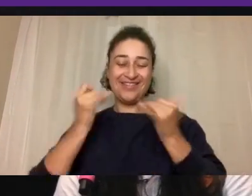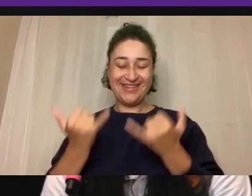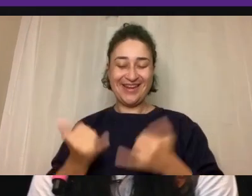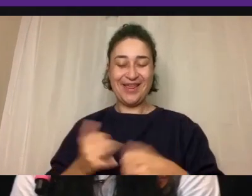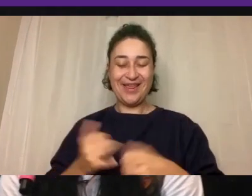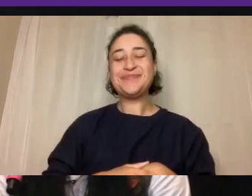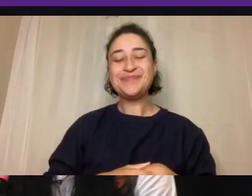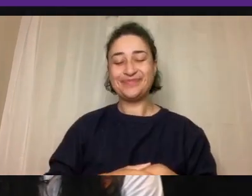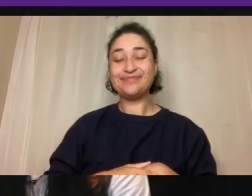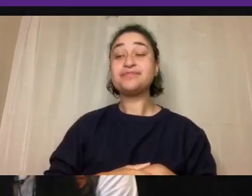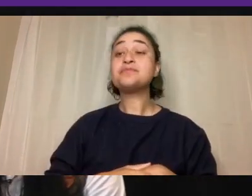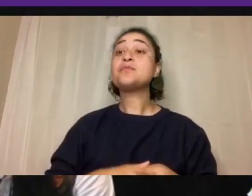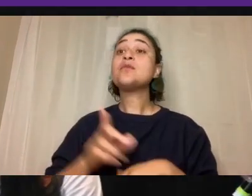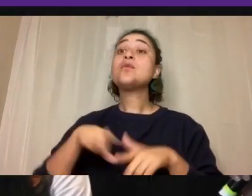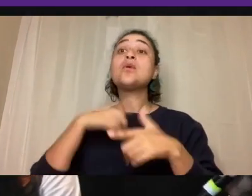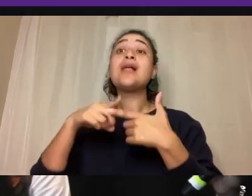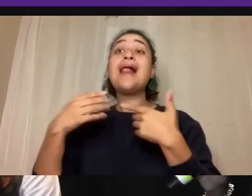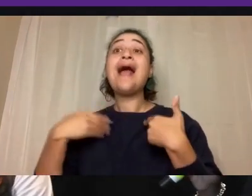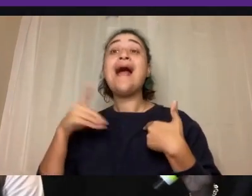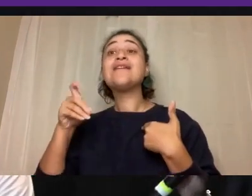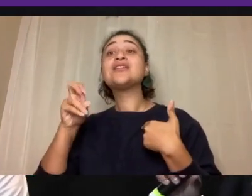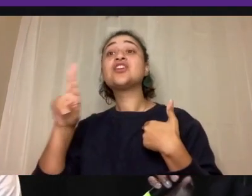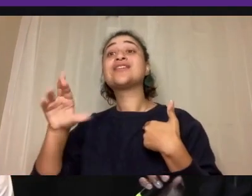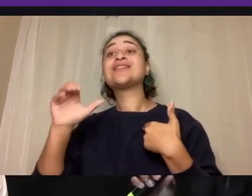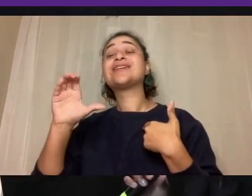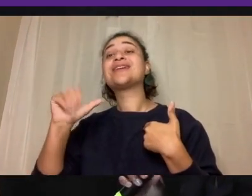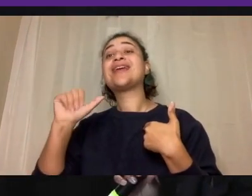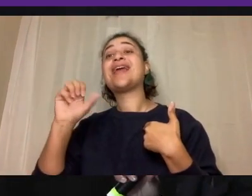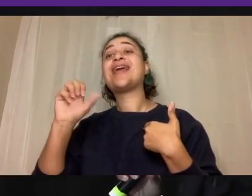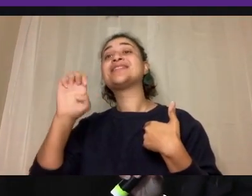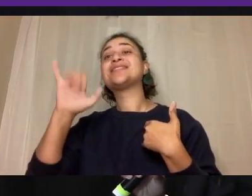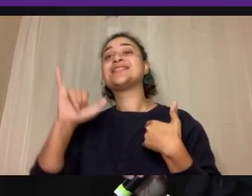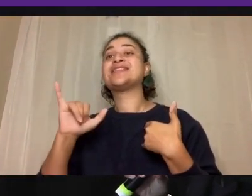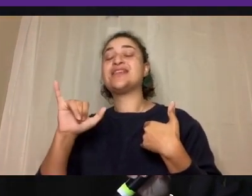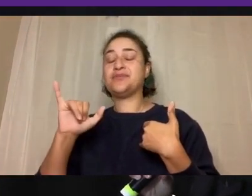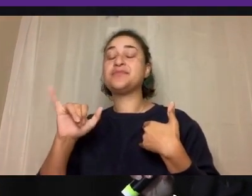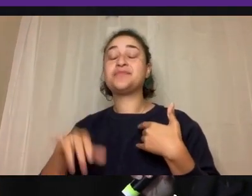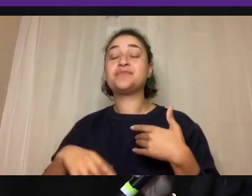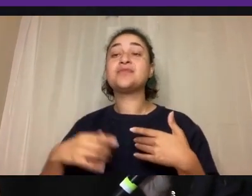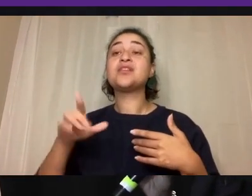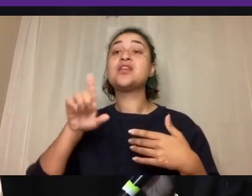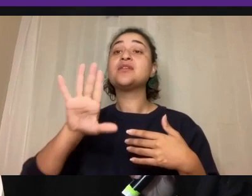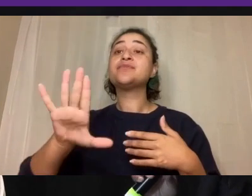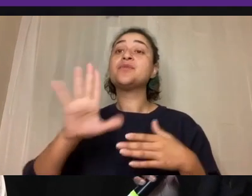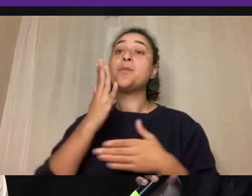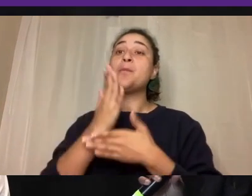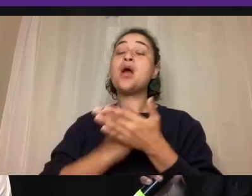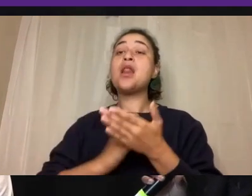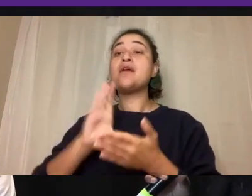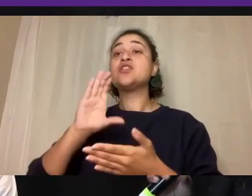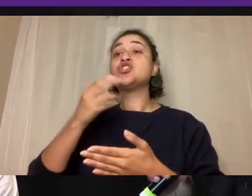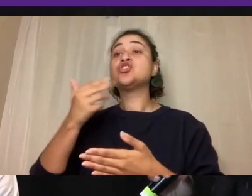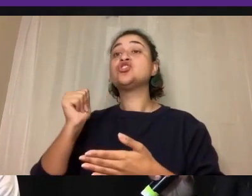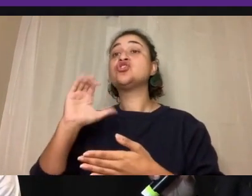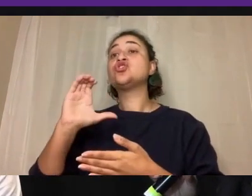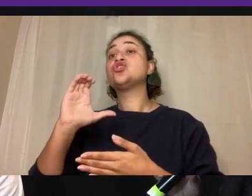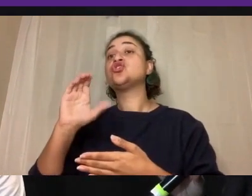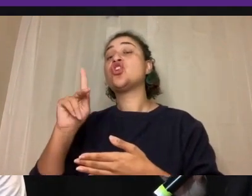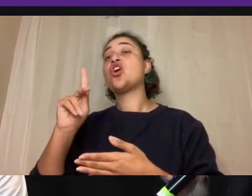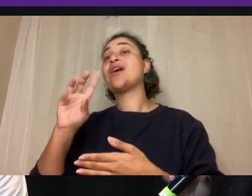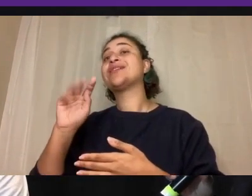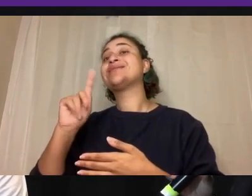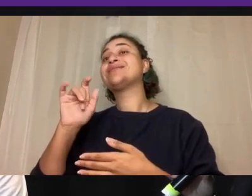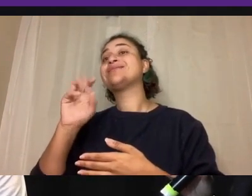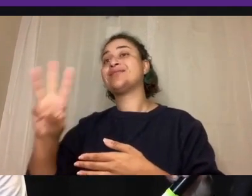have Dr. Kasey Jernigan. Kasey is a citizen of the Choctaw Nation of Oklahoma and an assistant professor in the Departments of